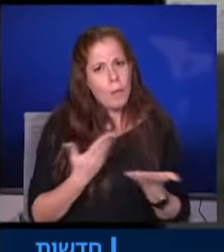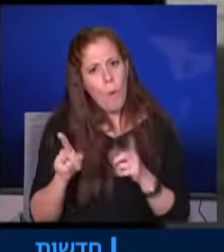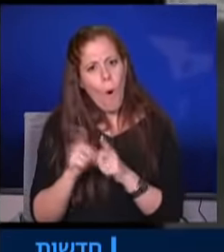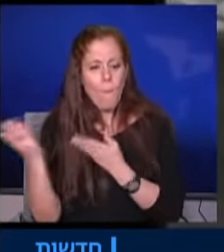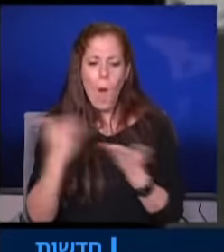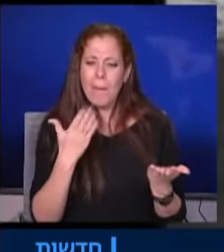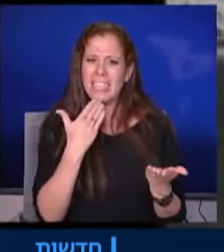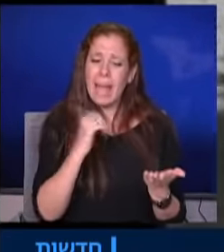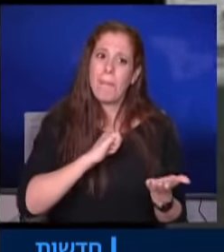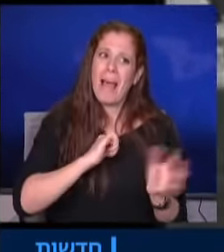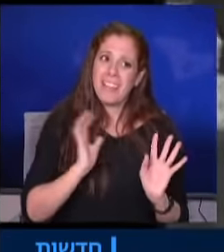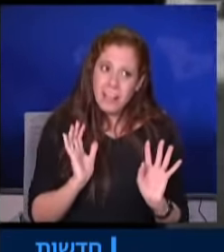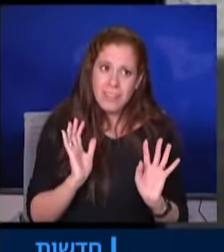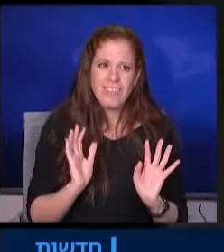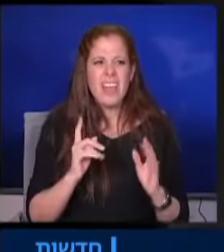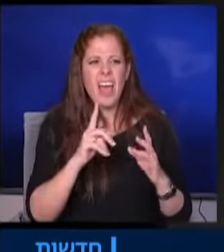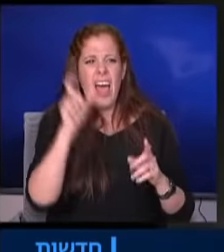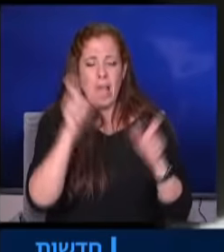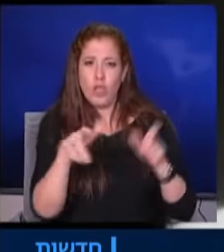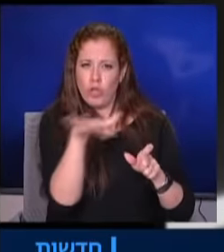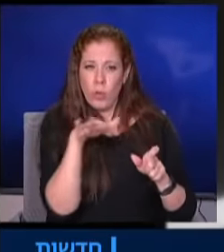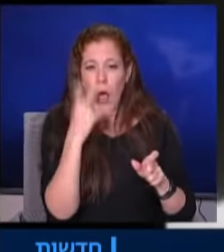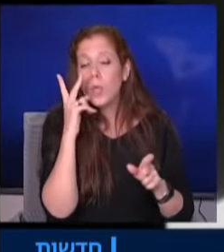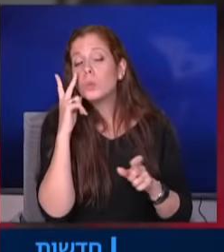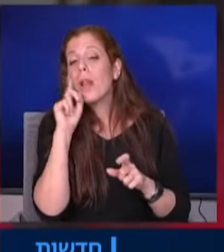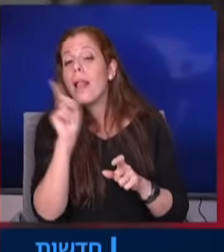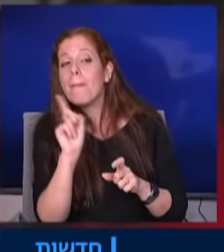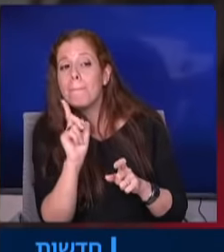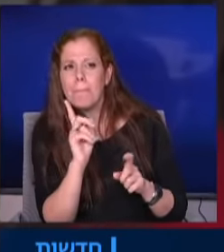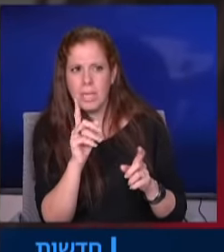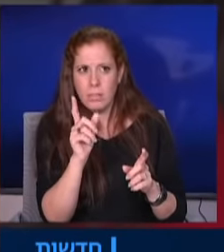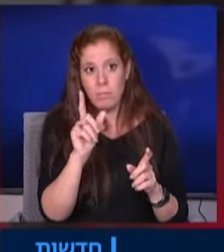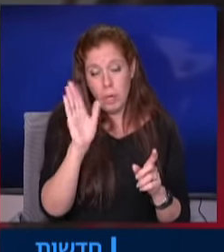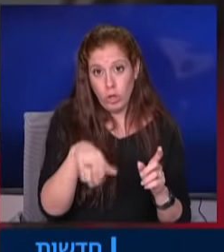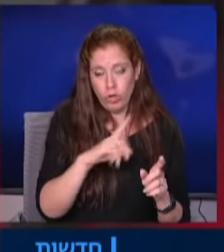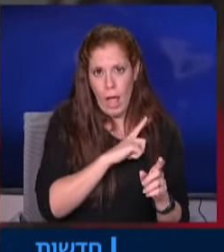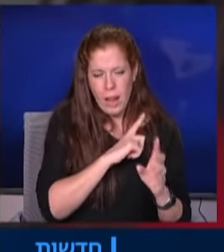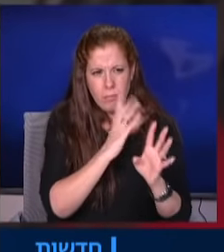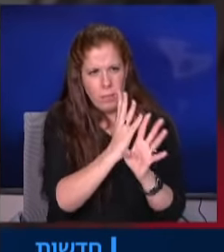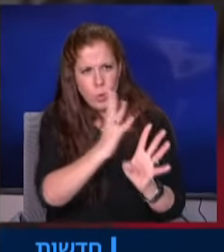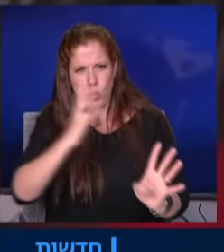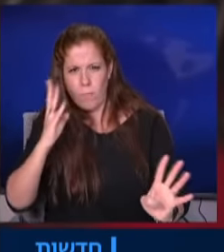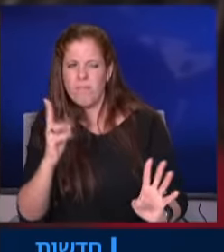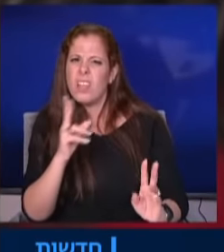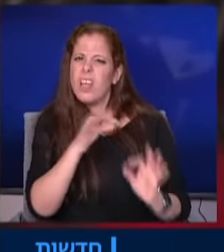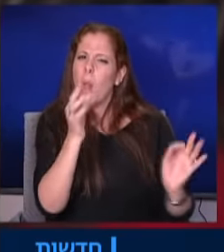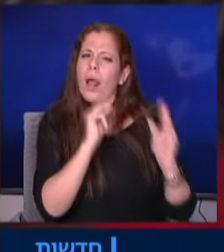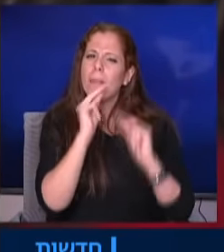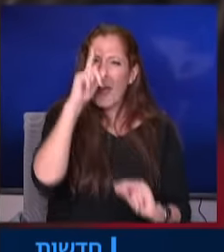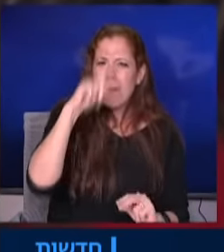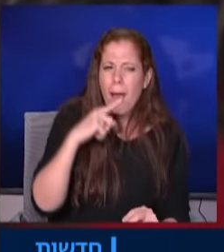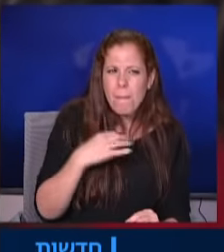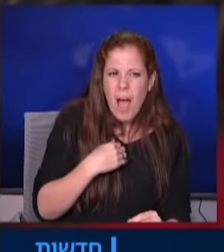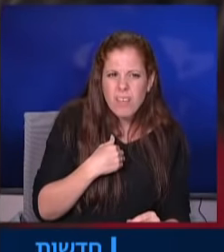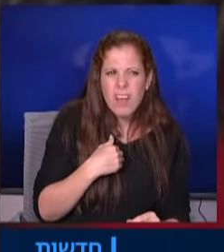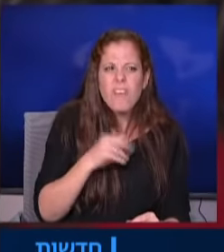line up the people in the neighborhood to know who they are in case there's hidden soldiers, normal. And they start talking to my dad, but he only spoke